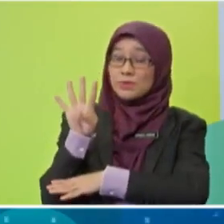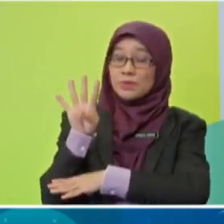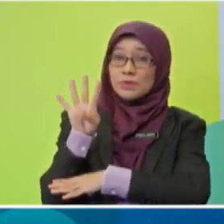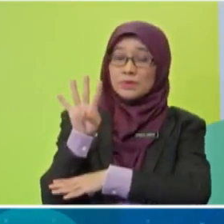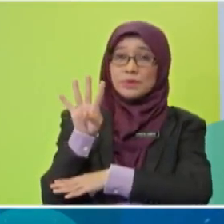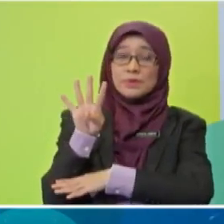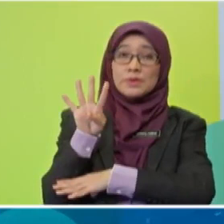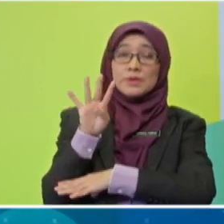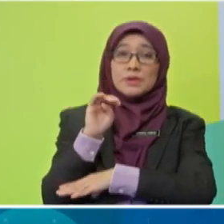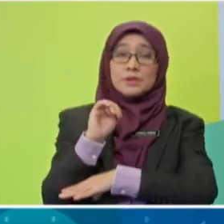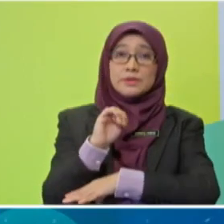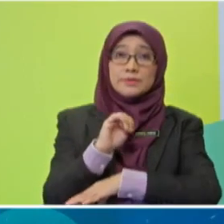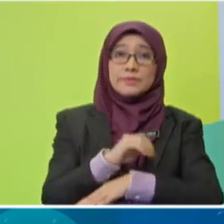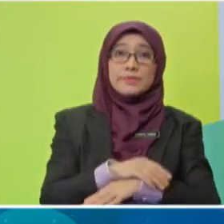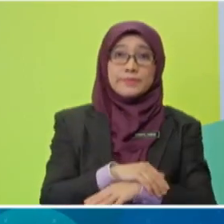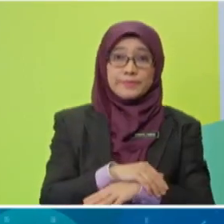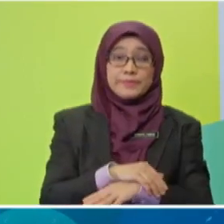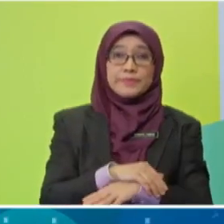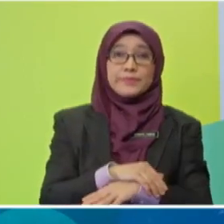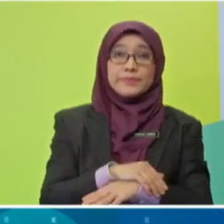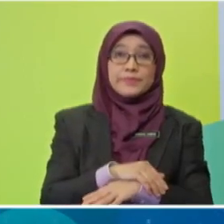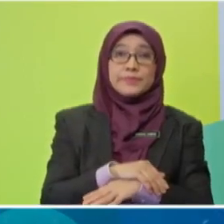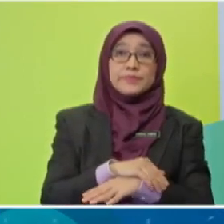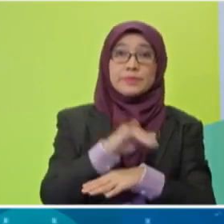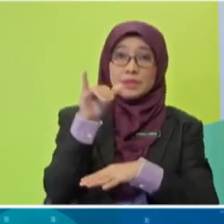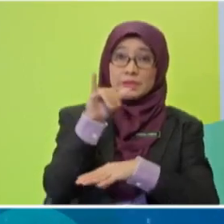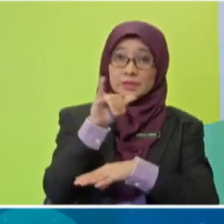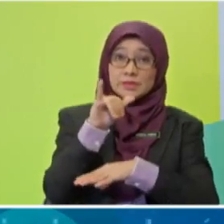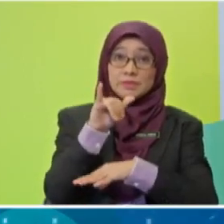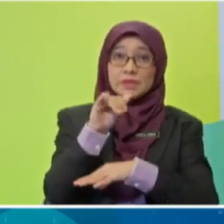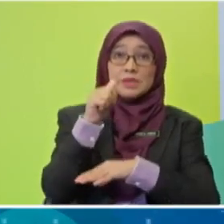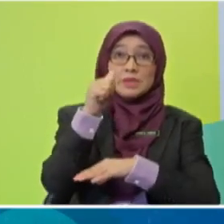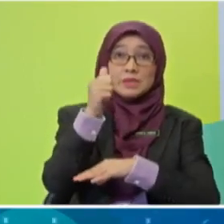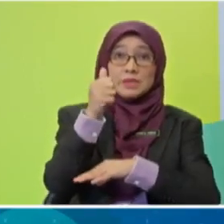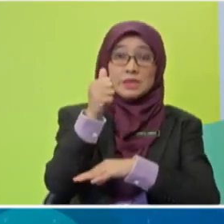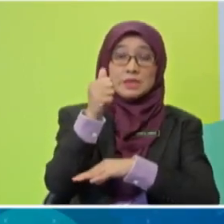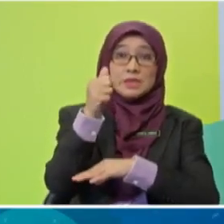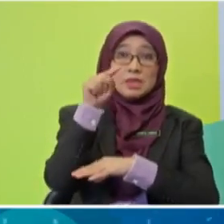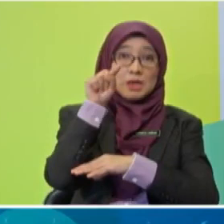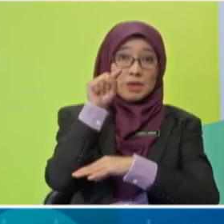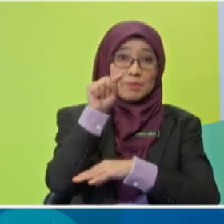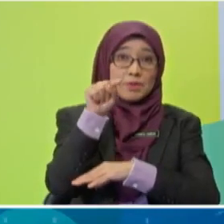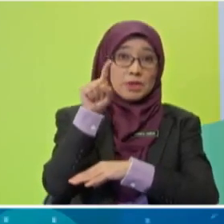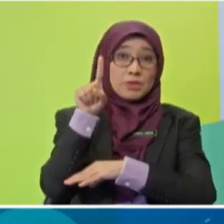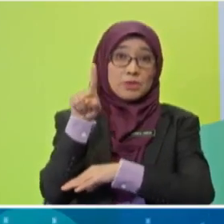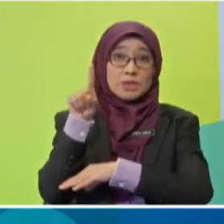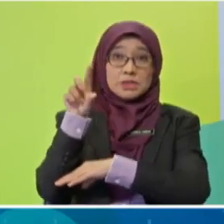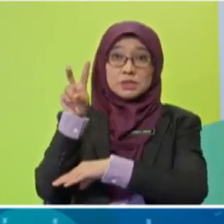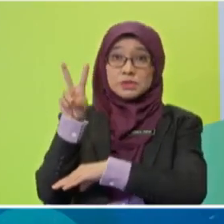you times as what you do as usual for multiplication. So you'll get 10 decimal 12